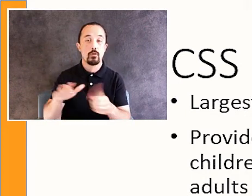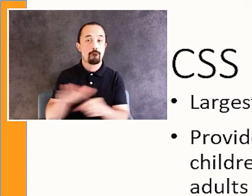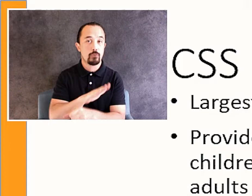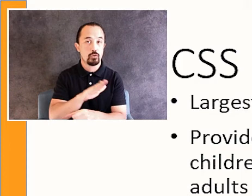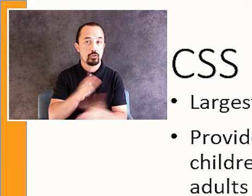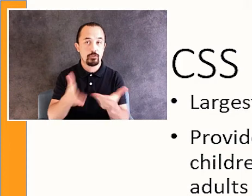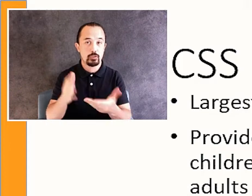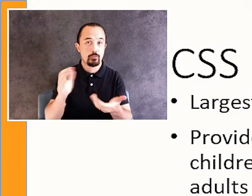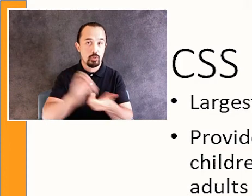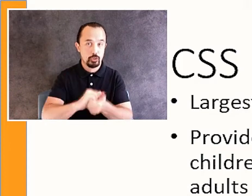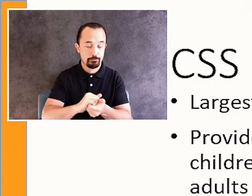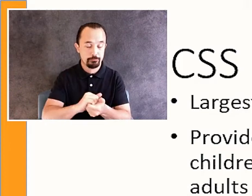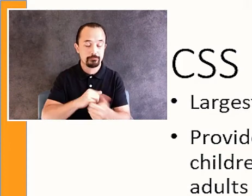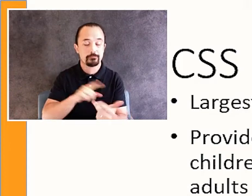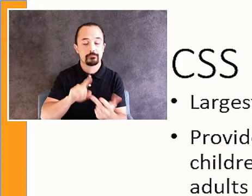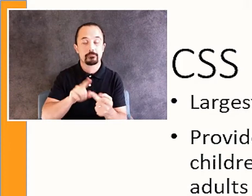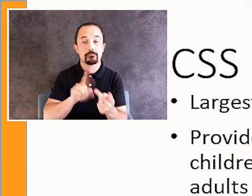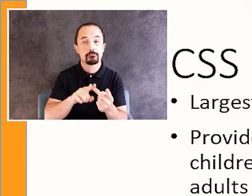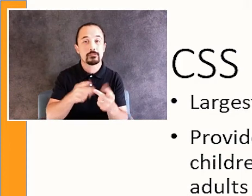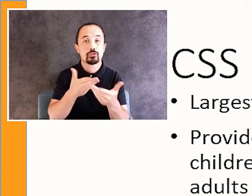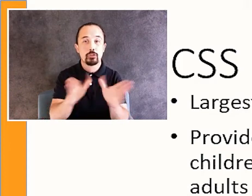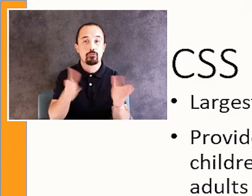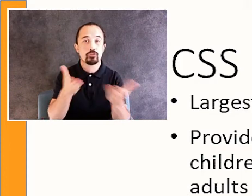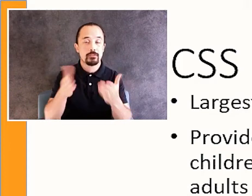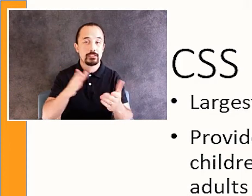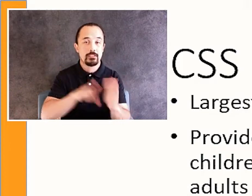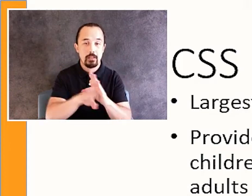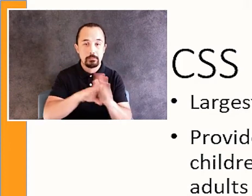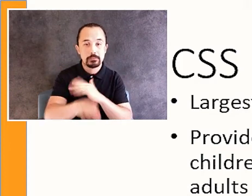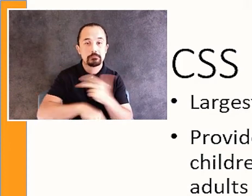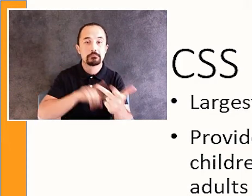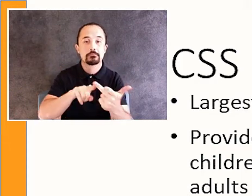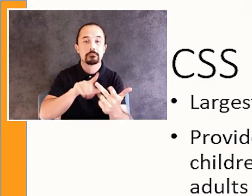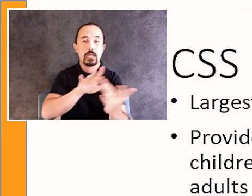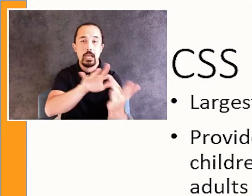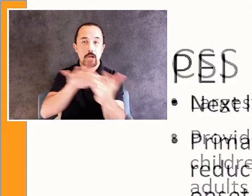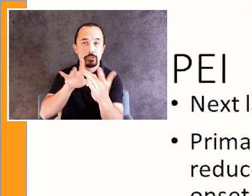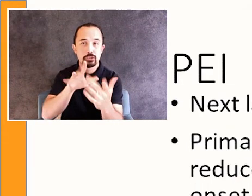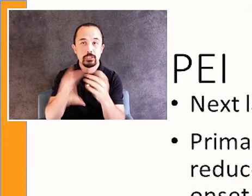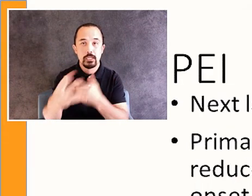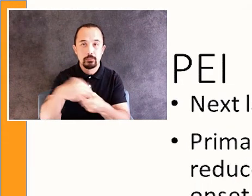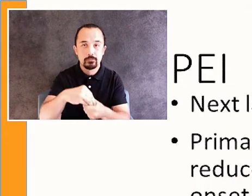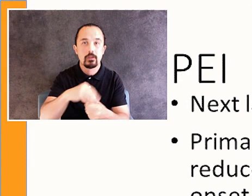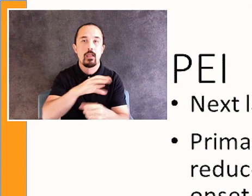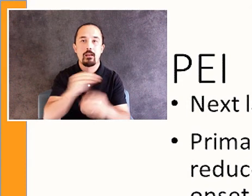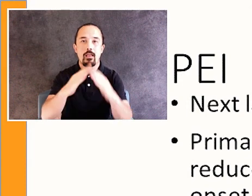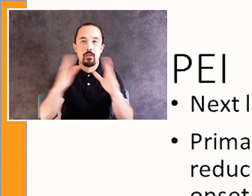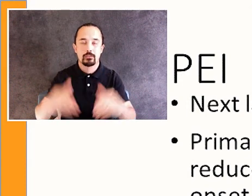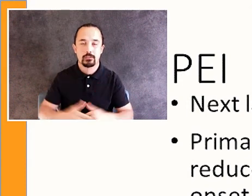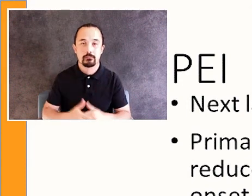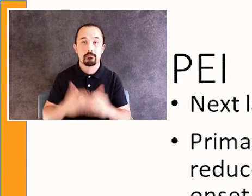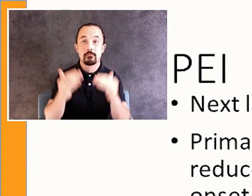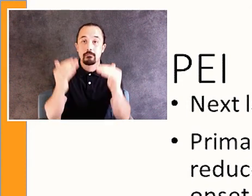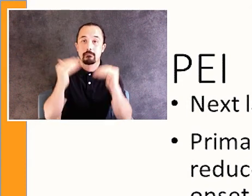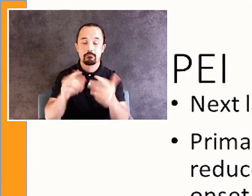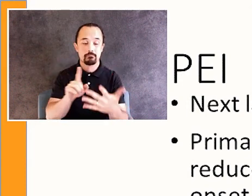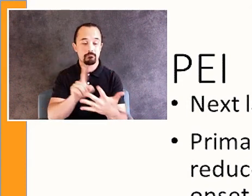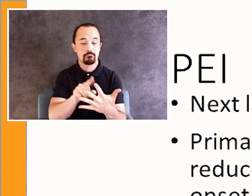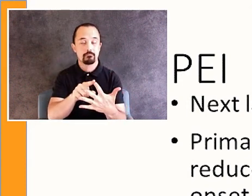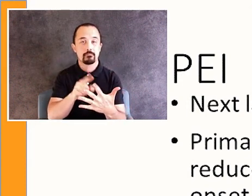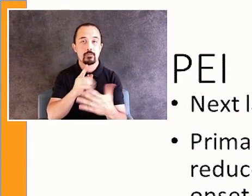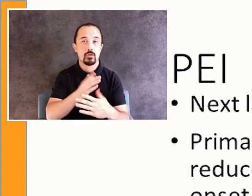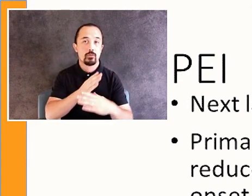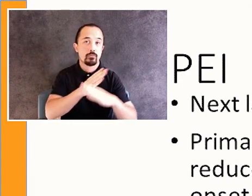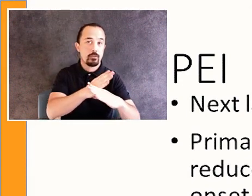partnership, general service development, outreach engagement, and housing. The next component is prevention and